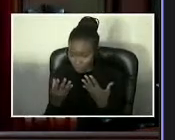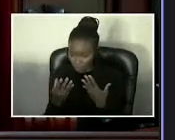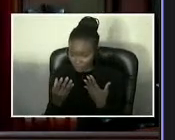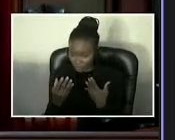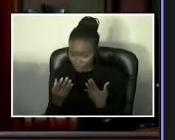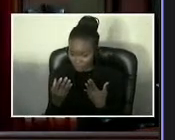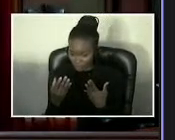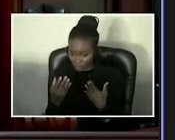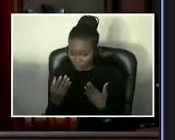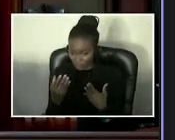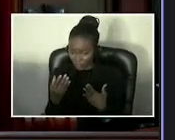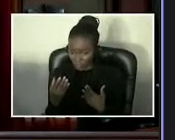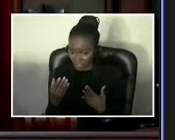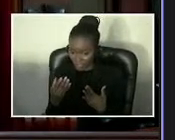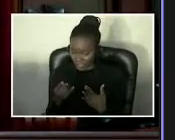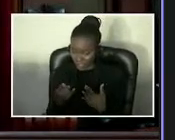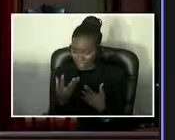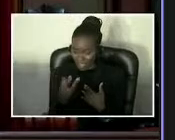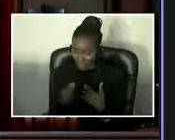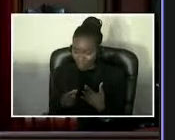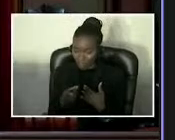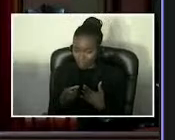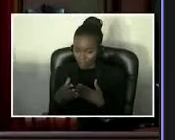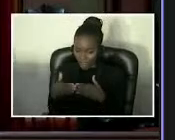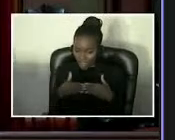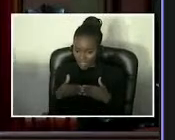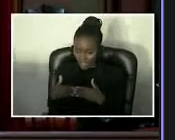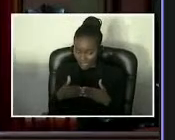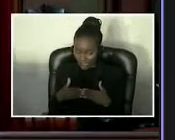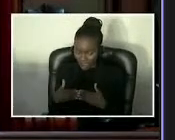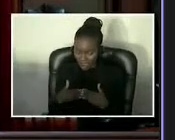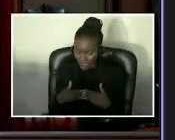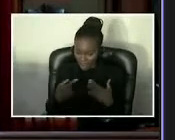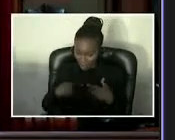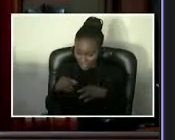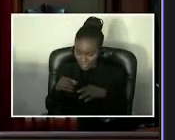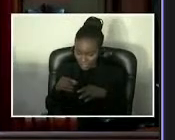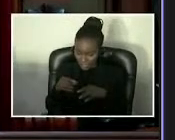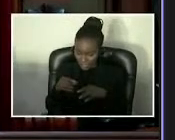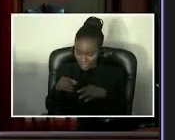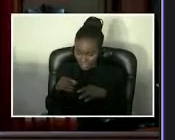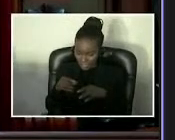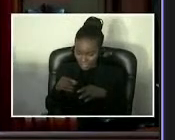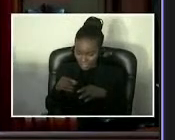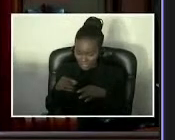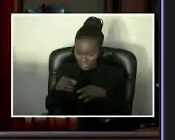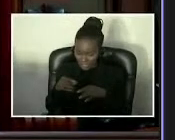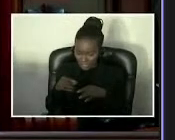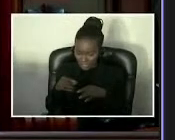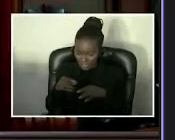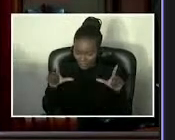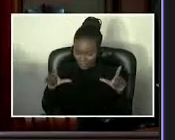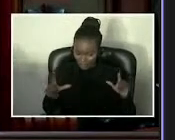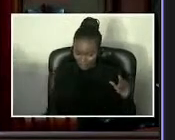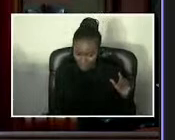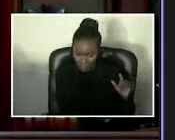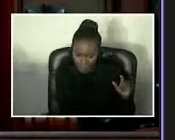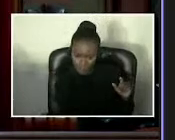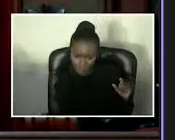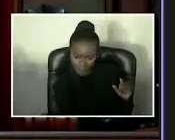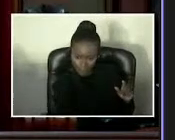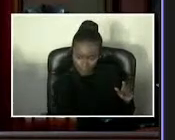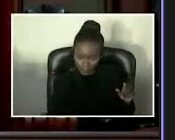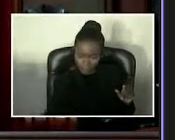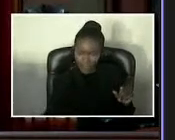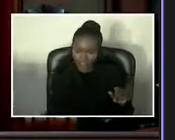vastly inferior care surpassing we have suffered from high levels of morbidity and premature death then due to selfish and